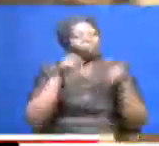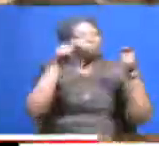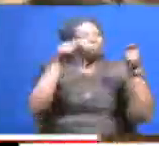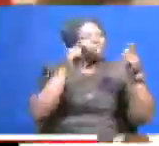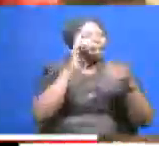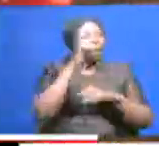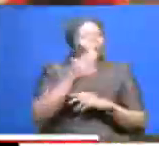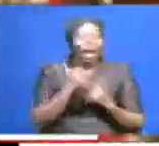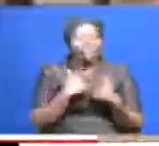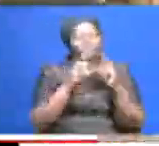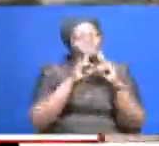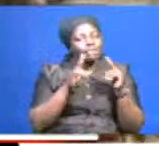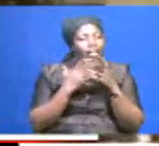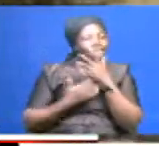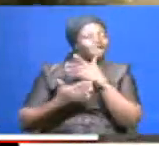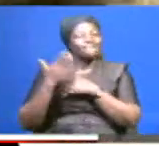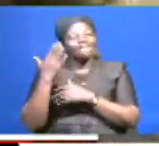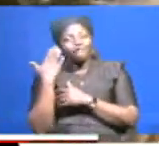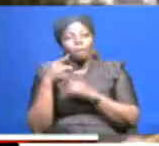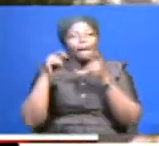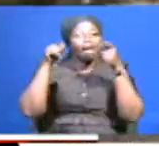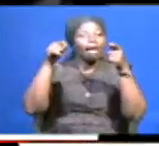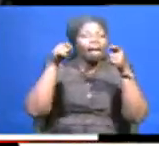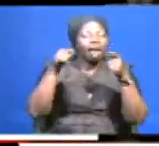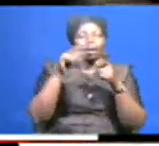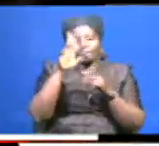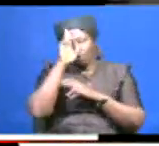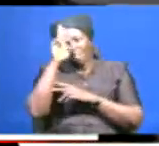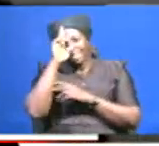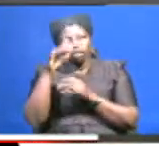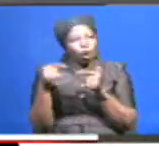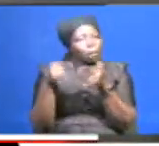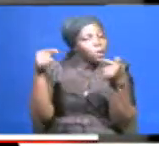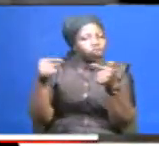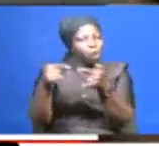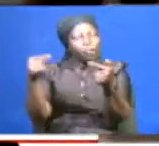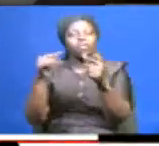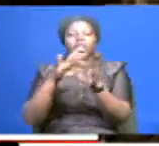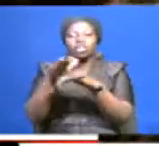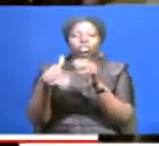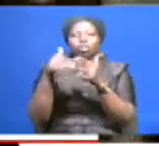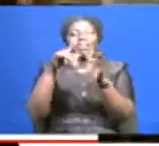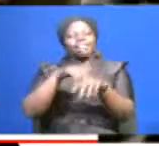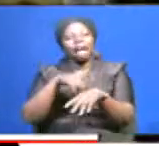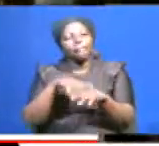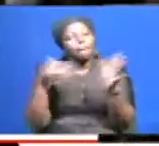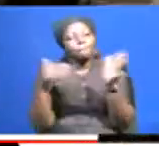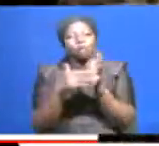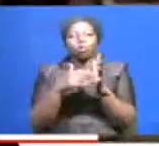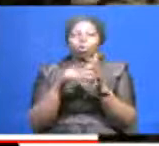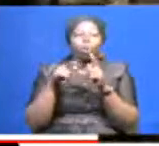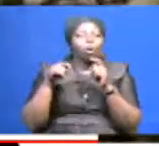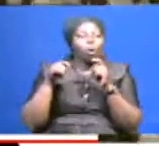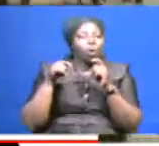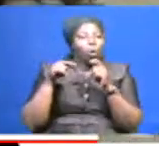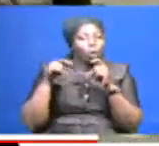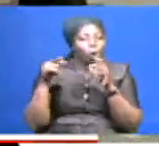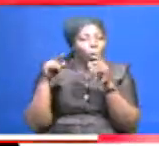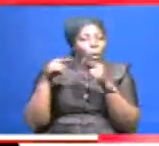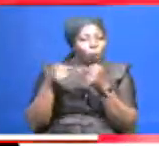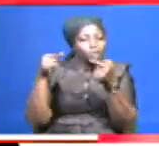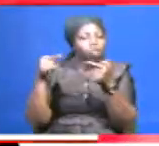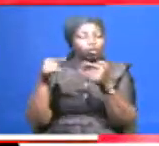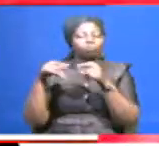the opposition have been met with resistance from the police, who have on every occasion restricted the opposition's march to sections of the capital